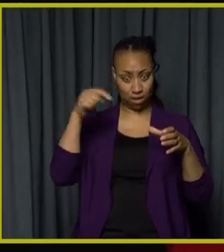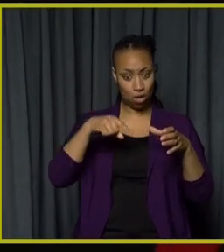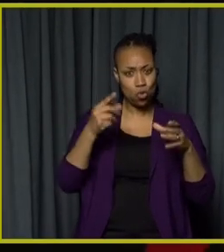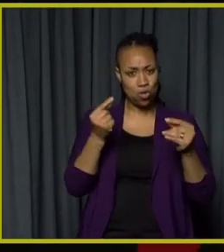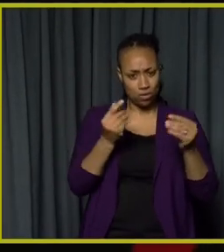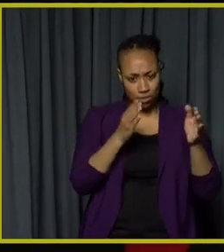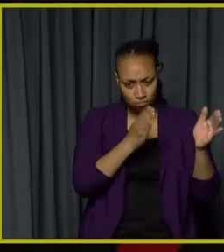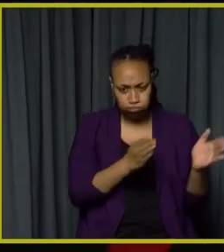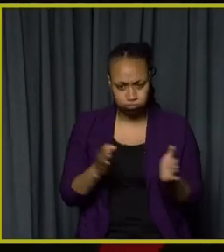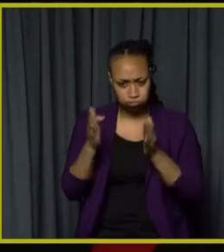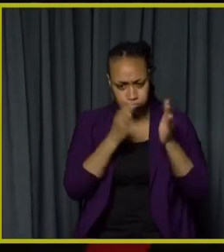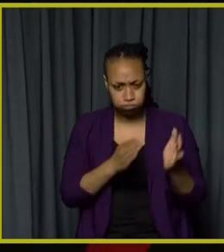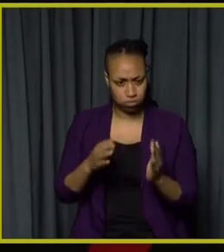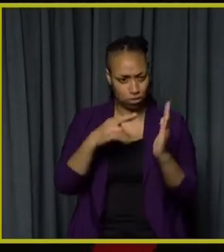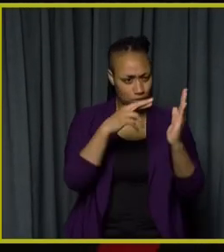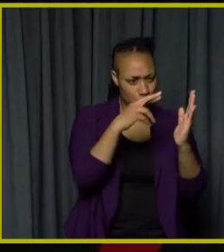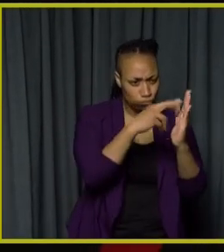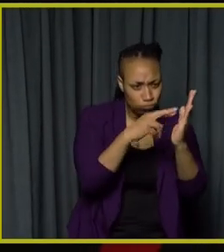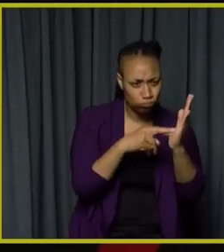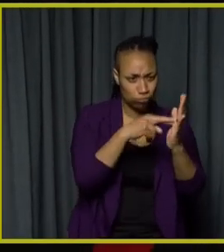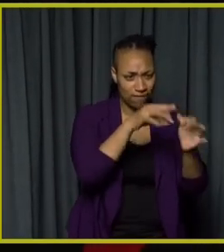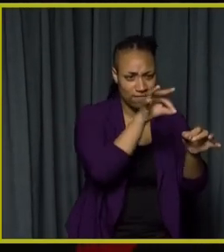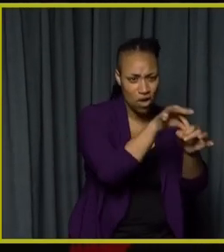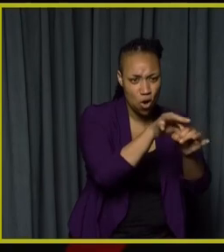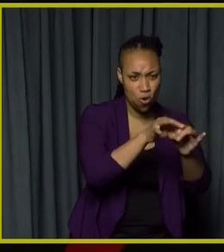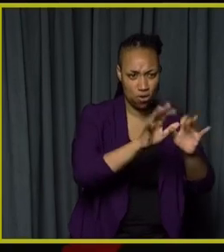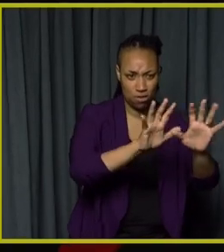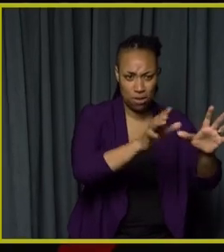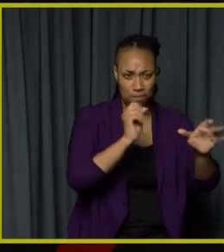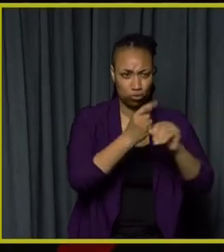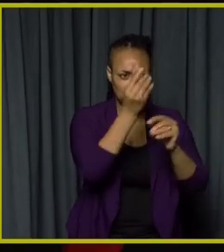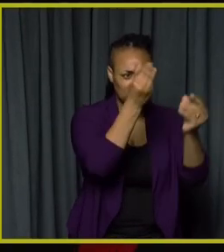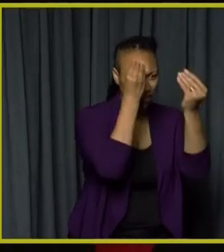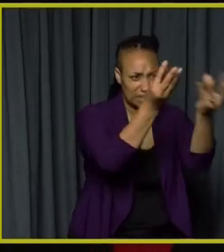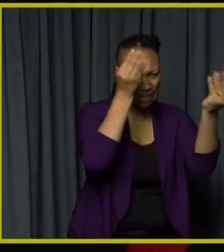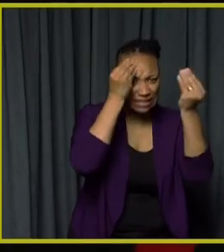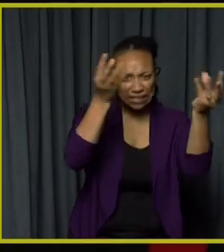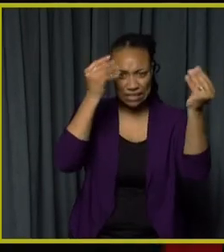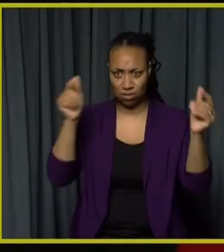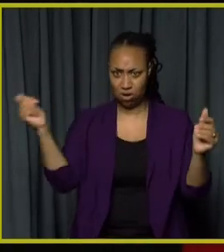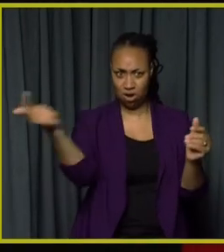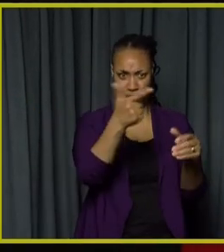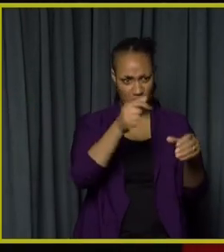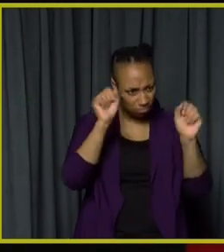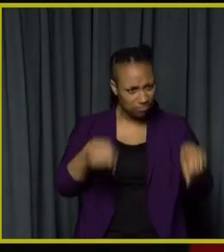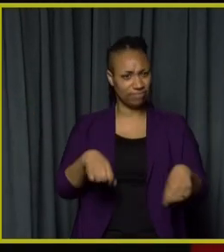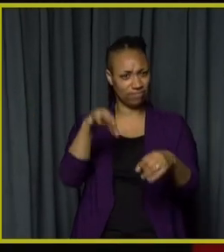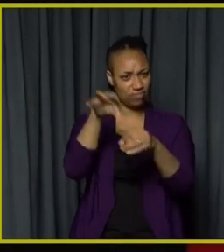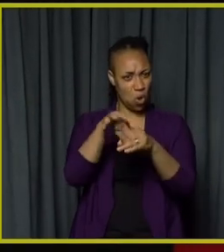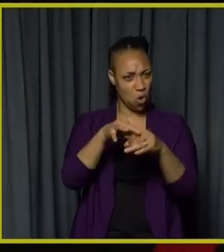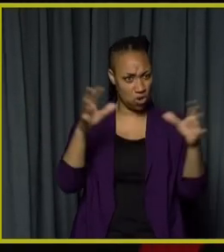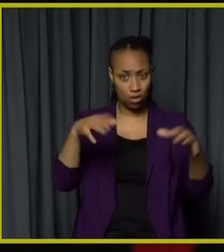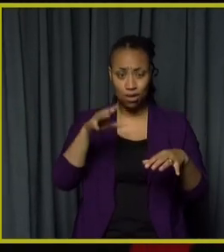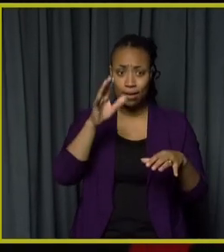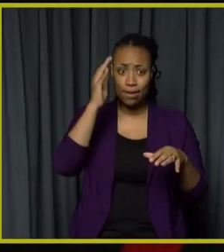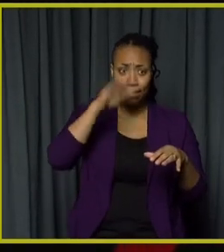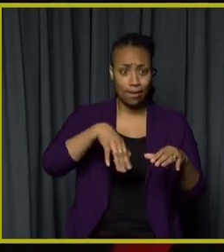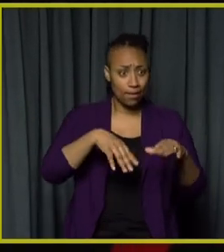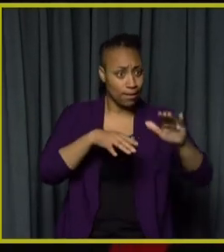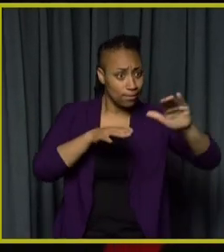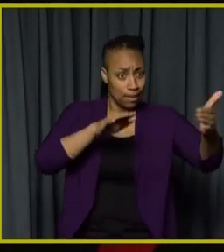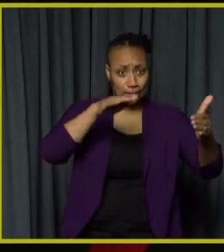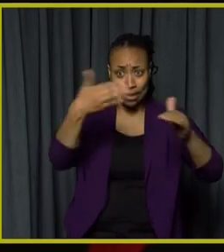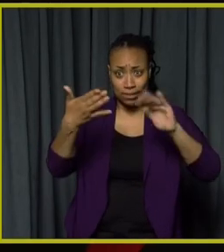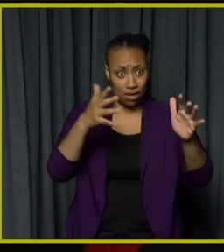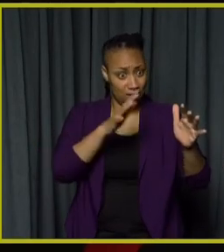educating people for a movement that votes. And there have been so many people who have died and who have given their lives and paid for the right